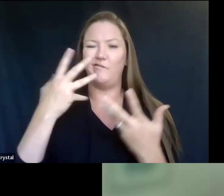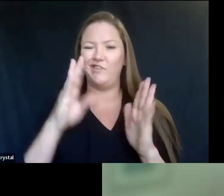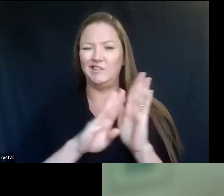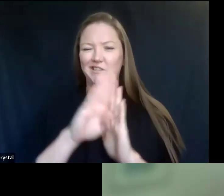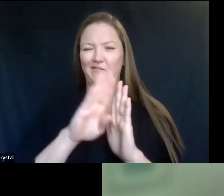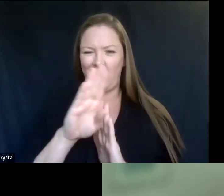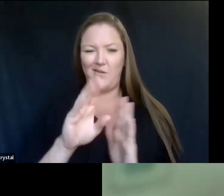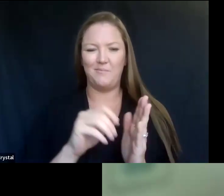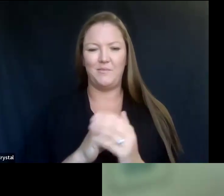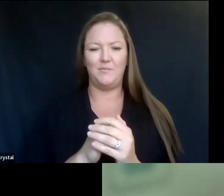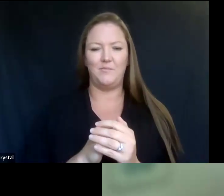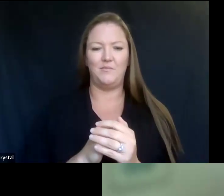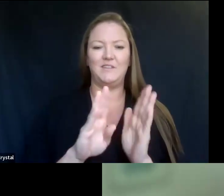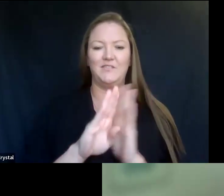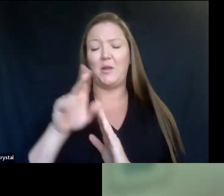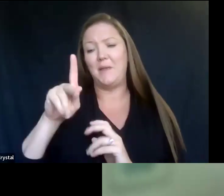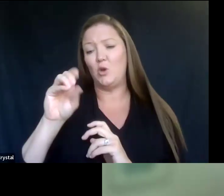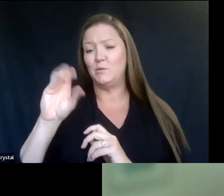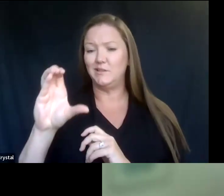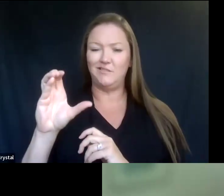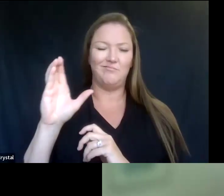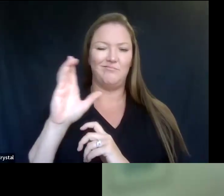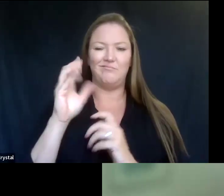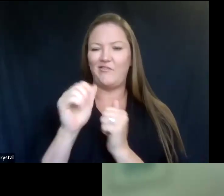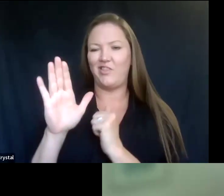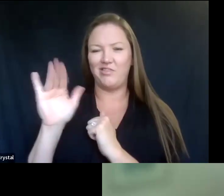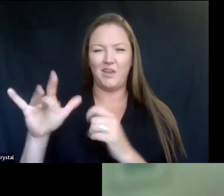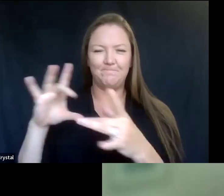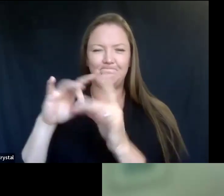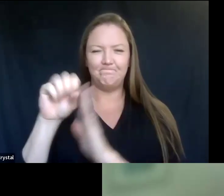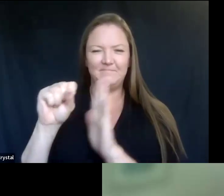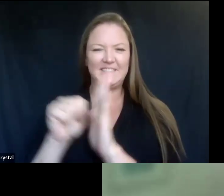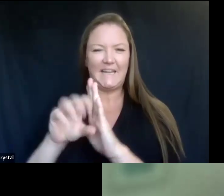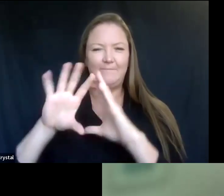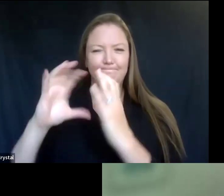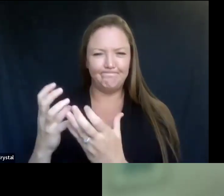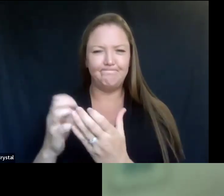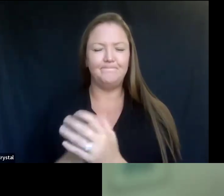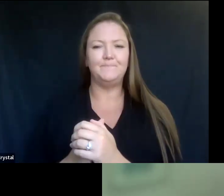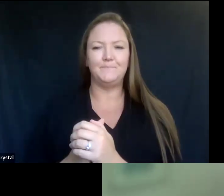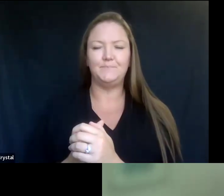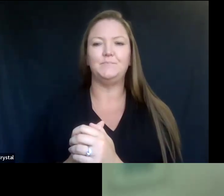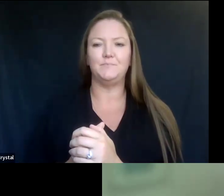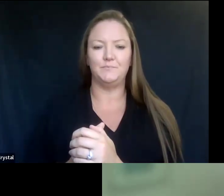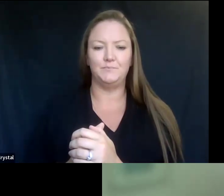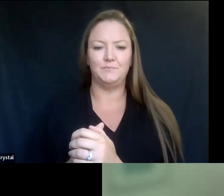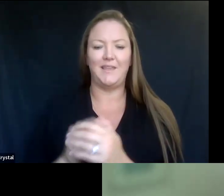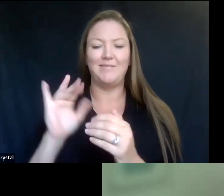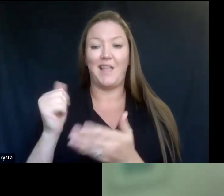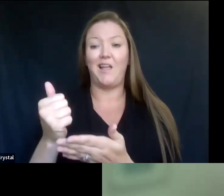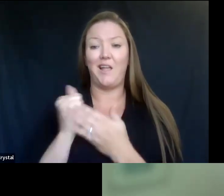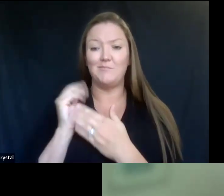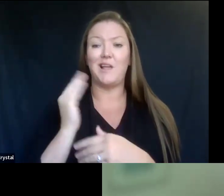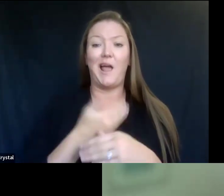we've developed, POCs and everything like that that's used within the state environment to help our operations for